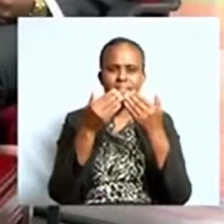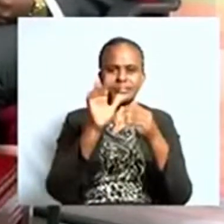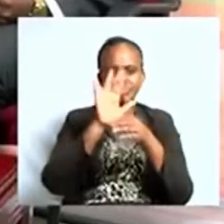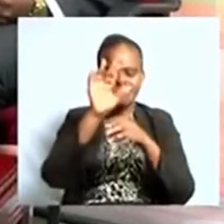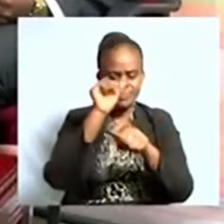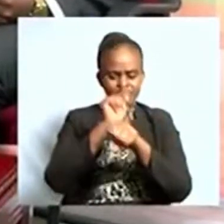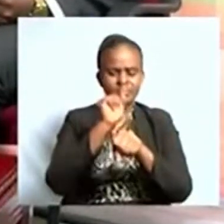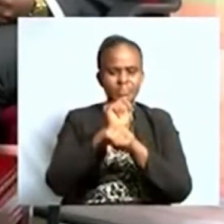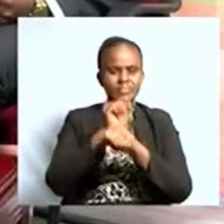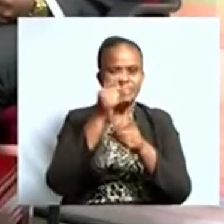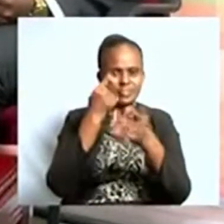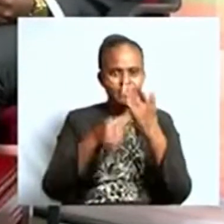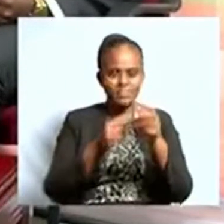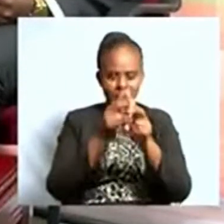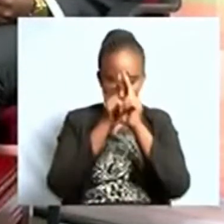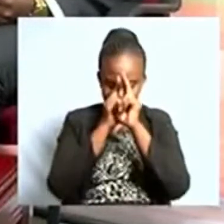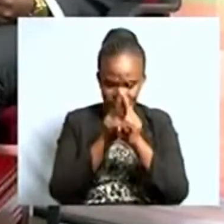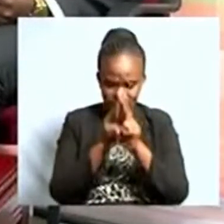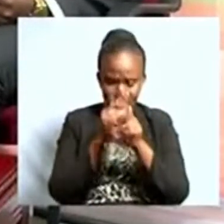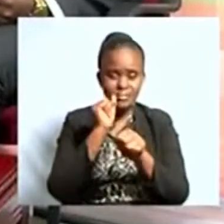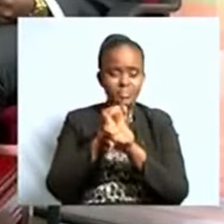that the Honorable is doing in Munari.